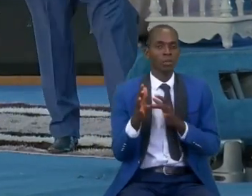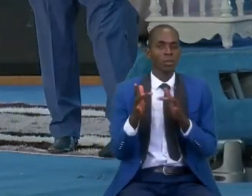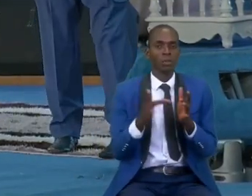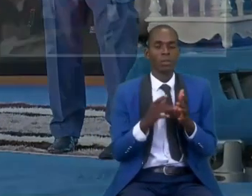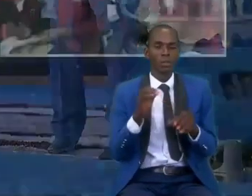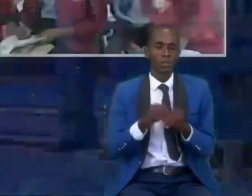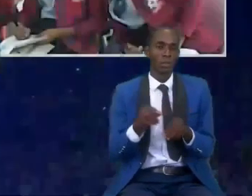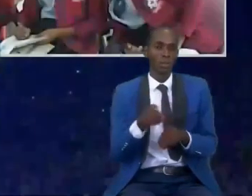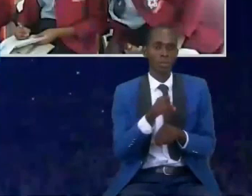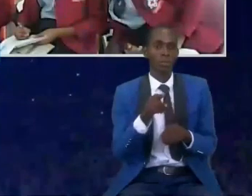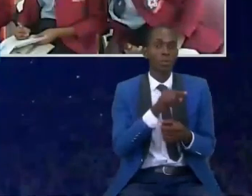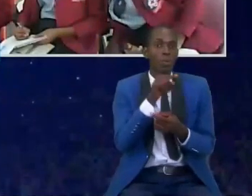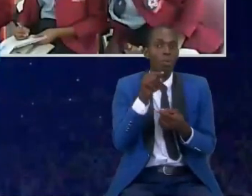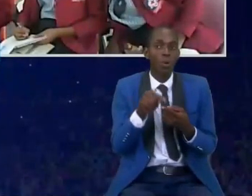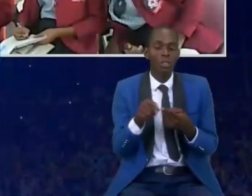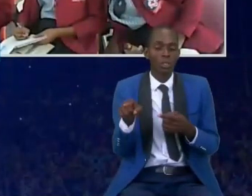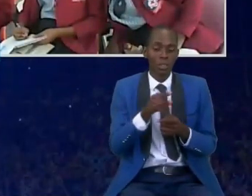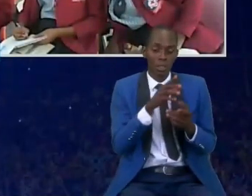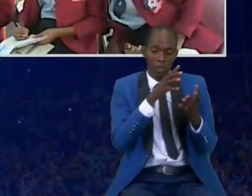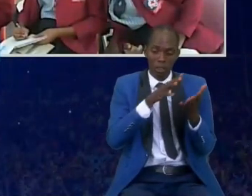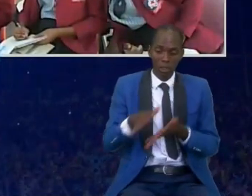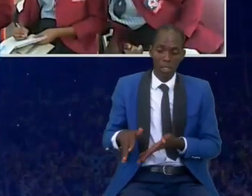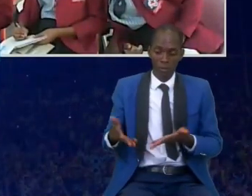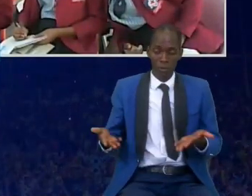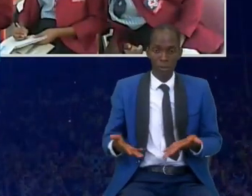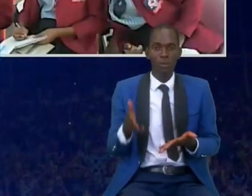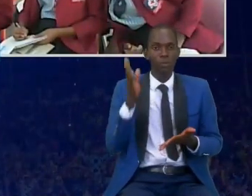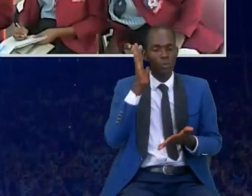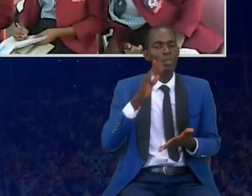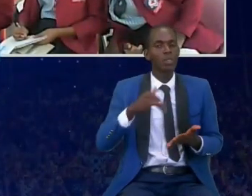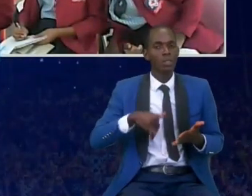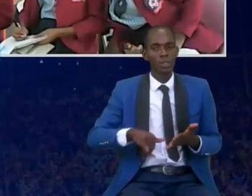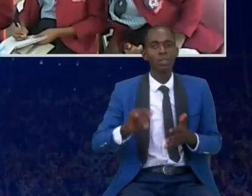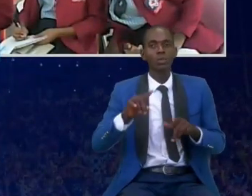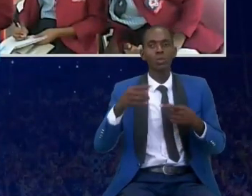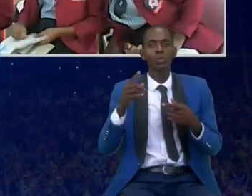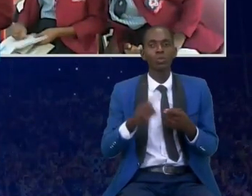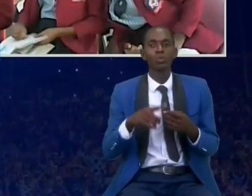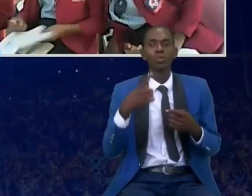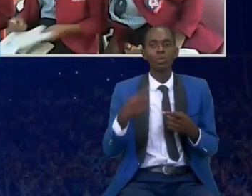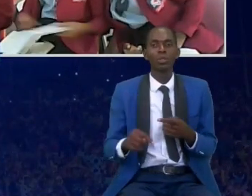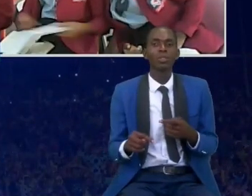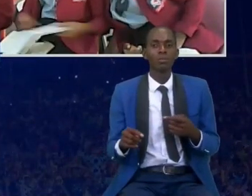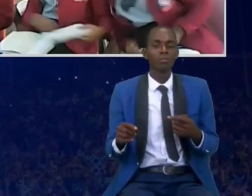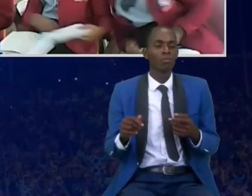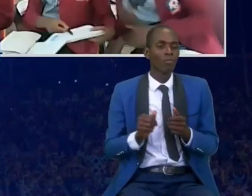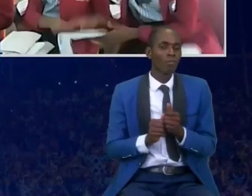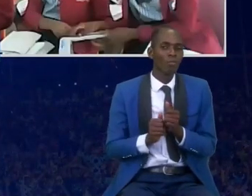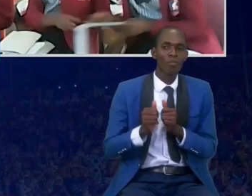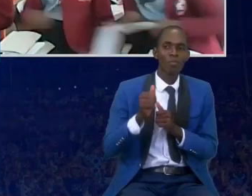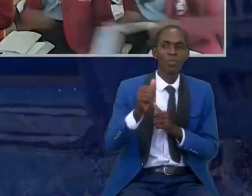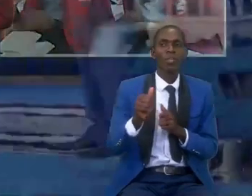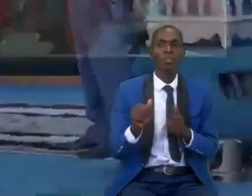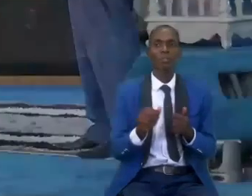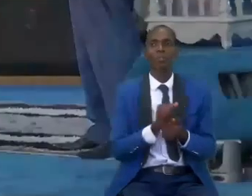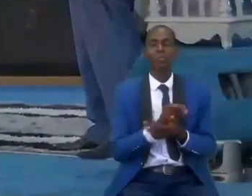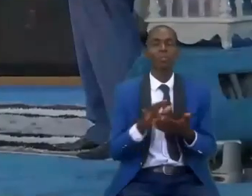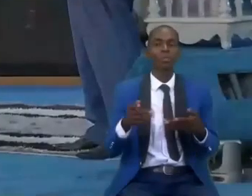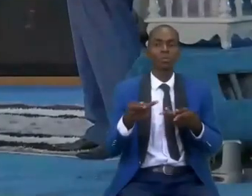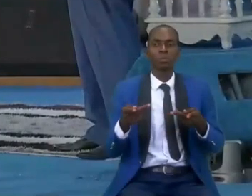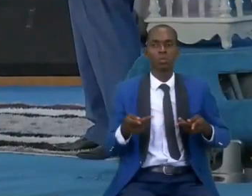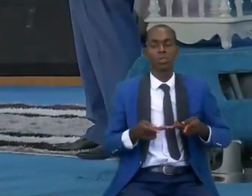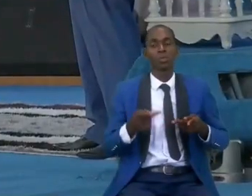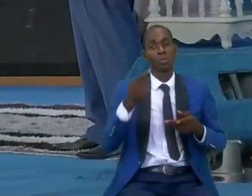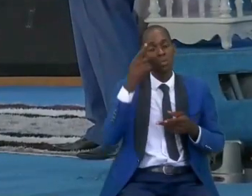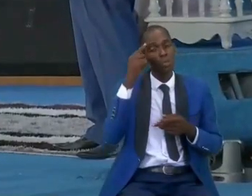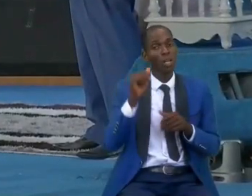a great beyond, because everyone is made for endless existence. The only problem